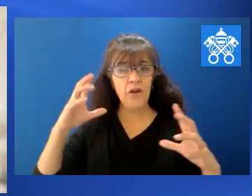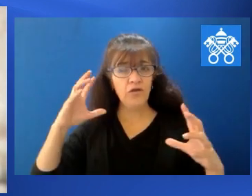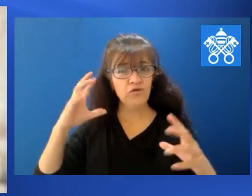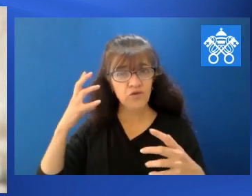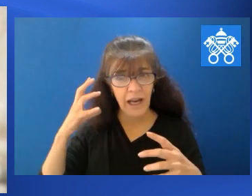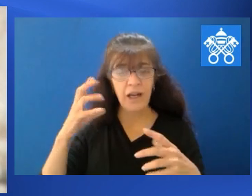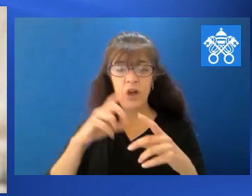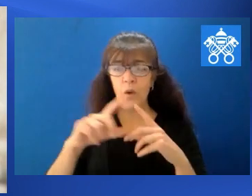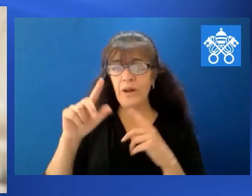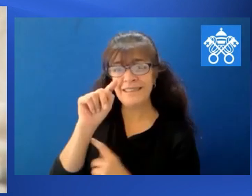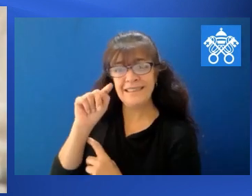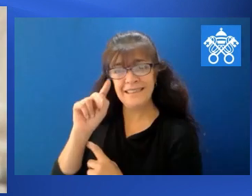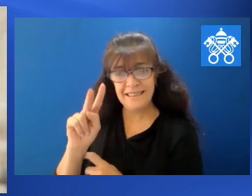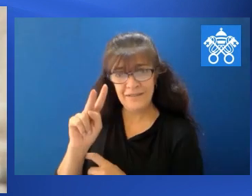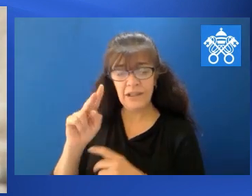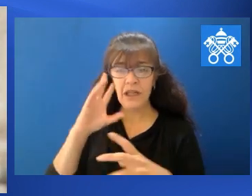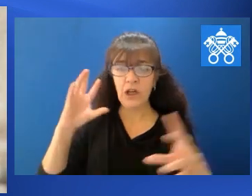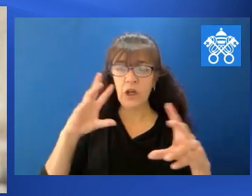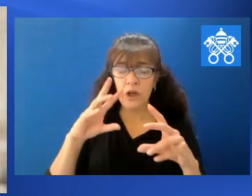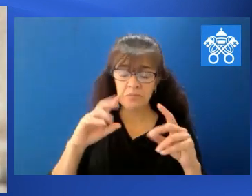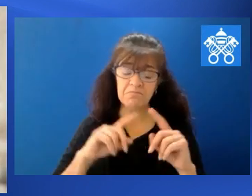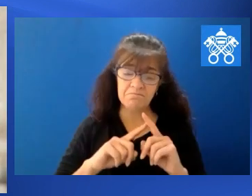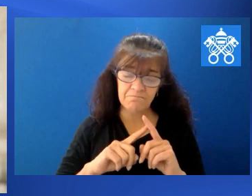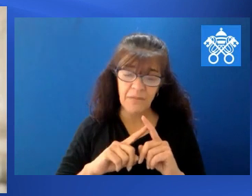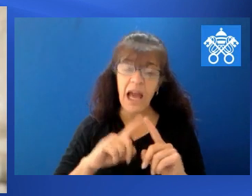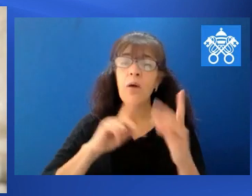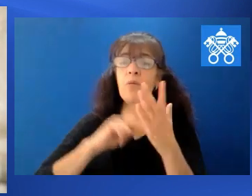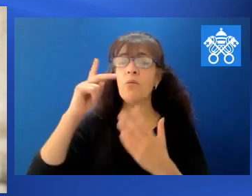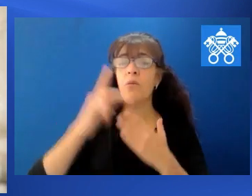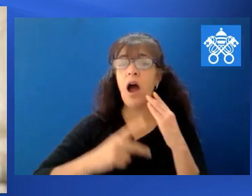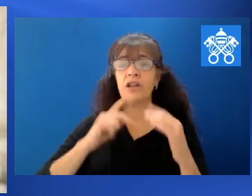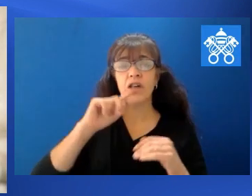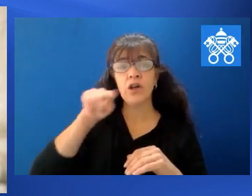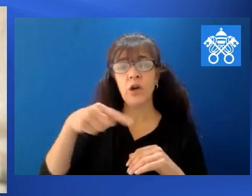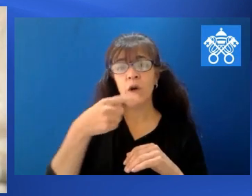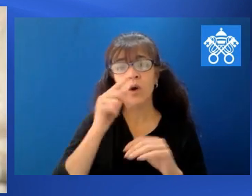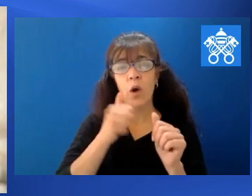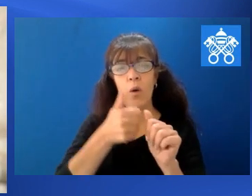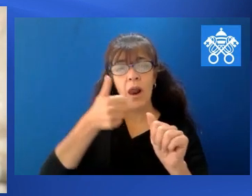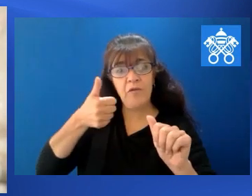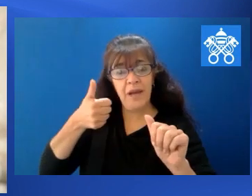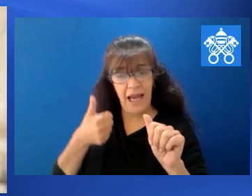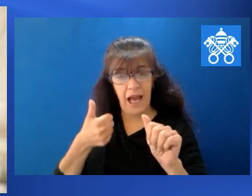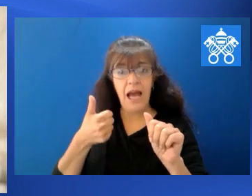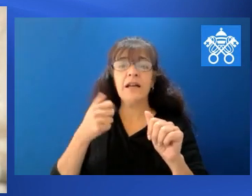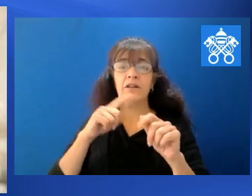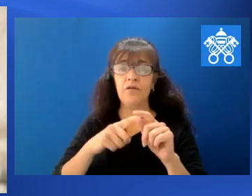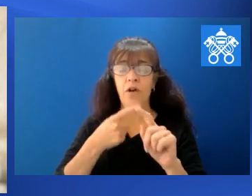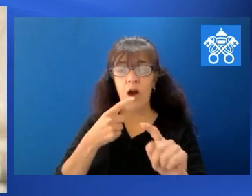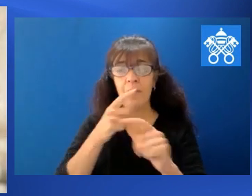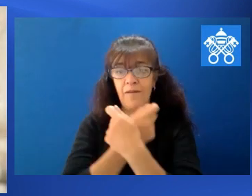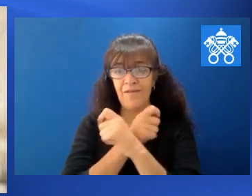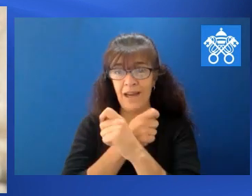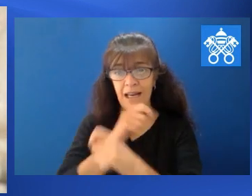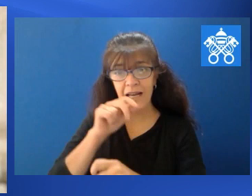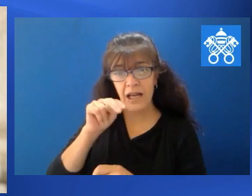networks, including Radio Maria Papua New Guinea, Radio Maria England, Catholic Faith Network in America, Shalom World